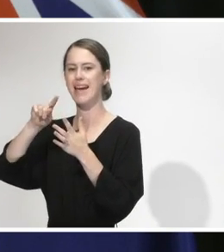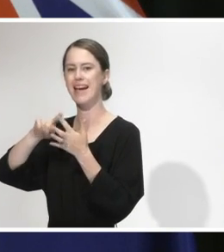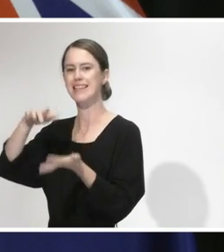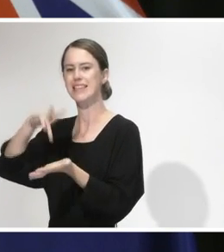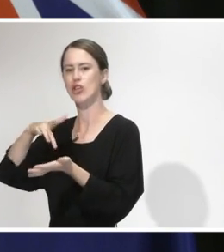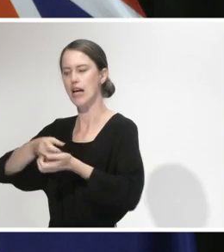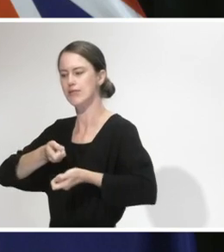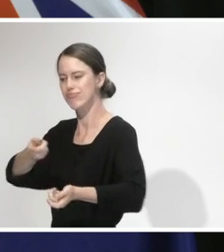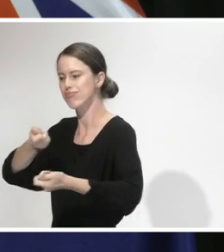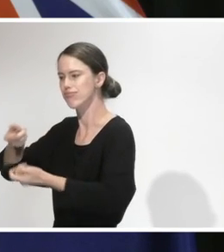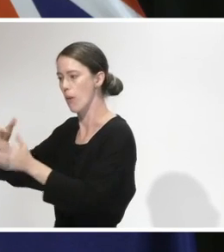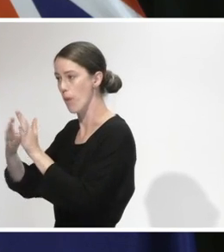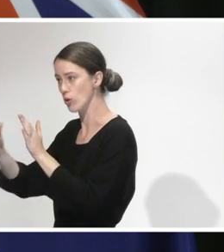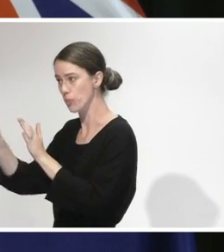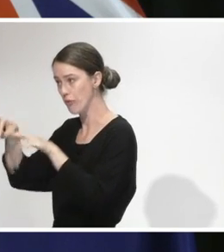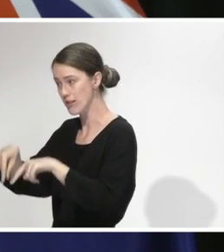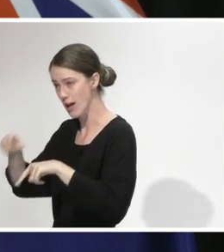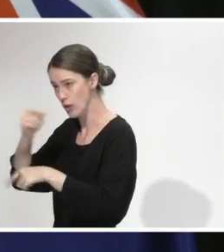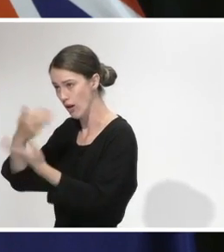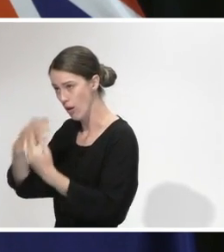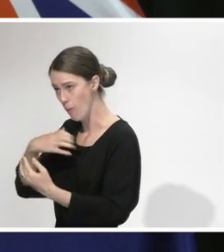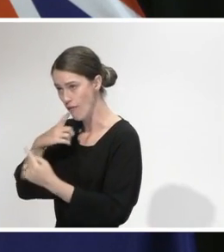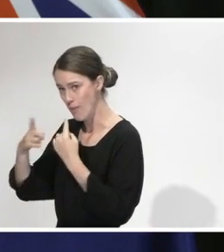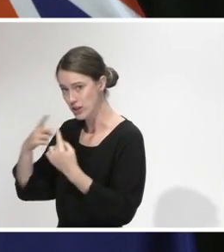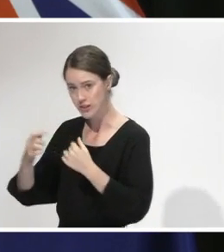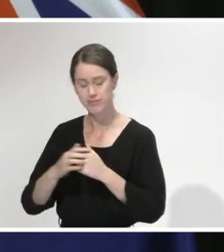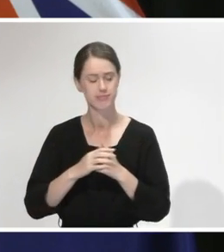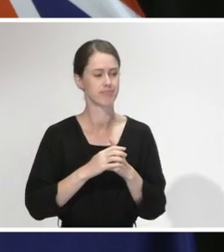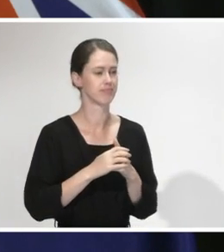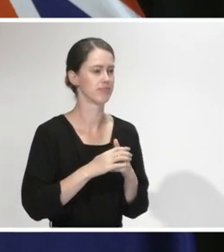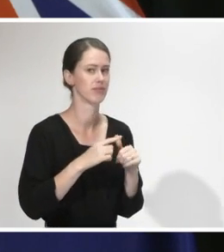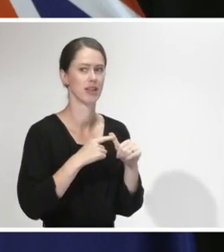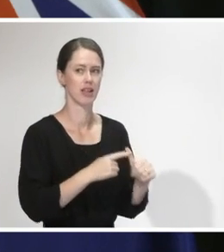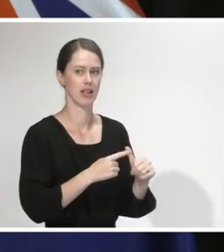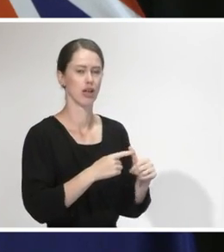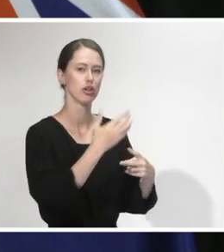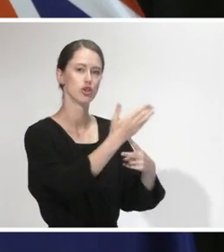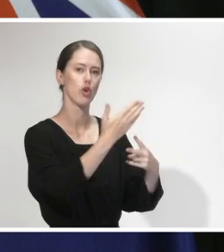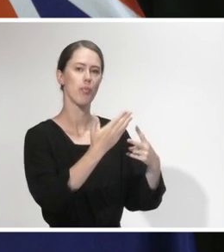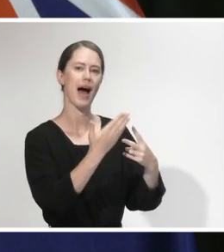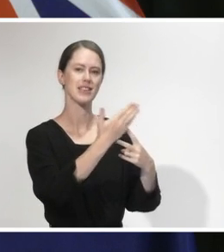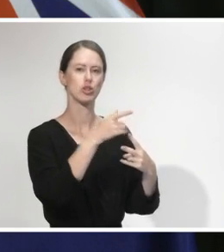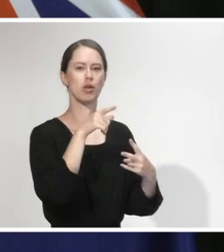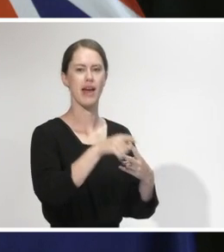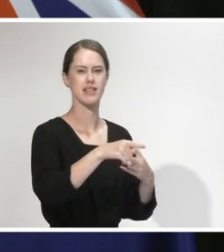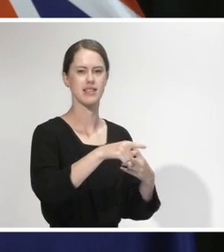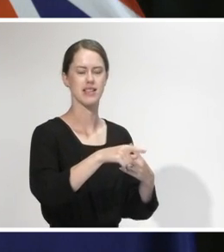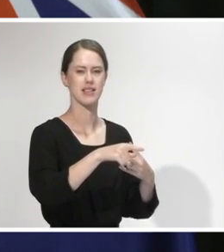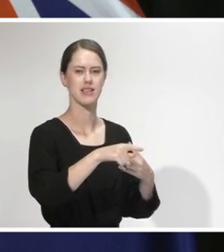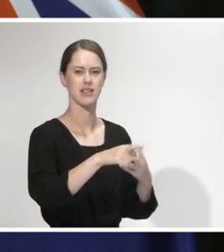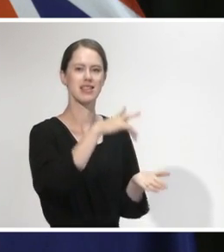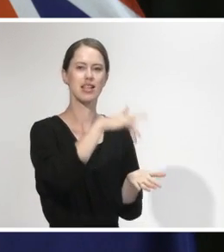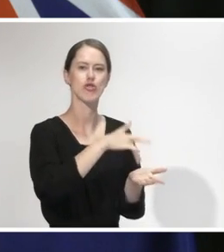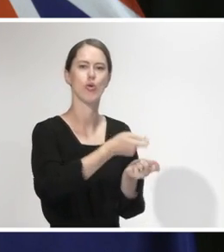can't give you a lot of detail, I'm sorry. What I can say is that there are two elements to that national distribution. There's the